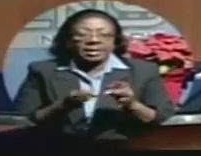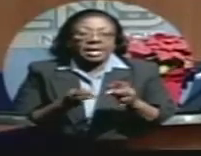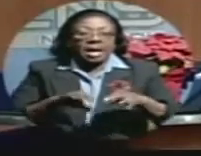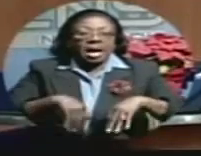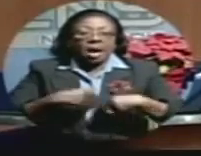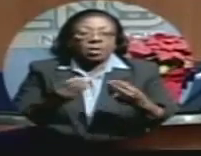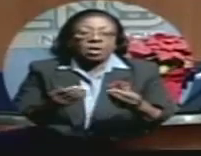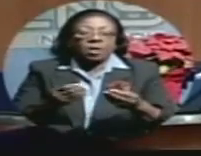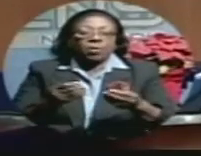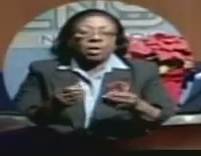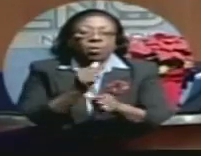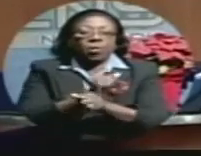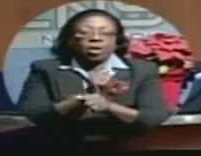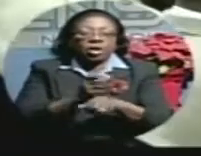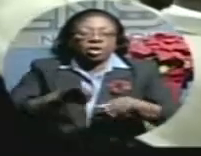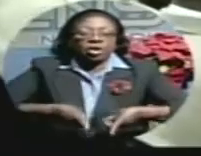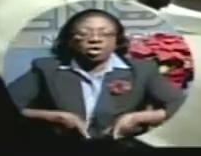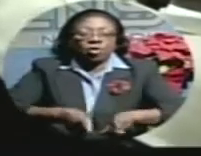the parade.